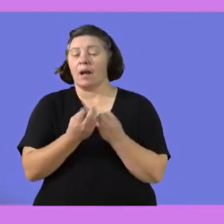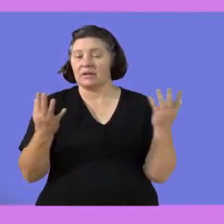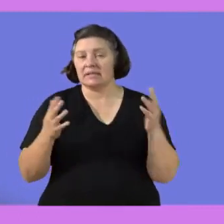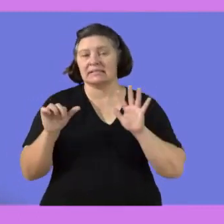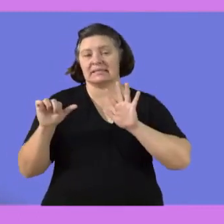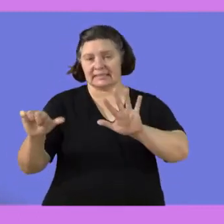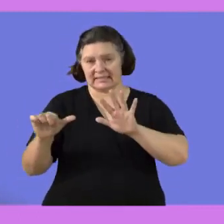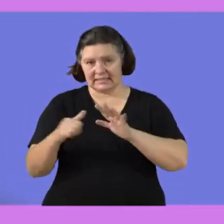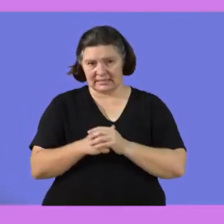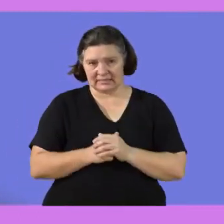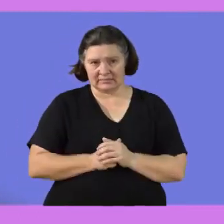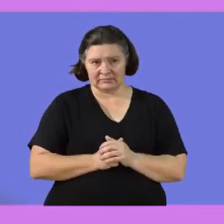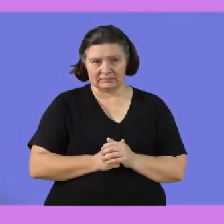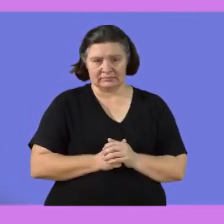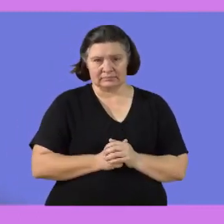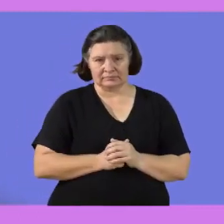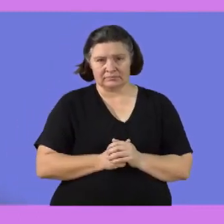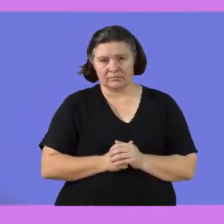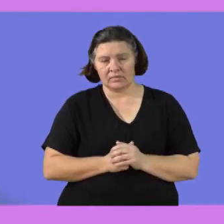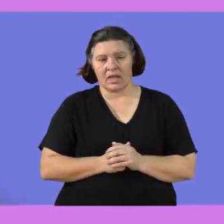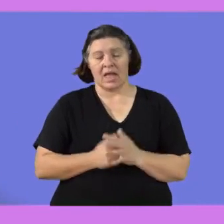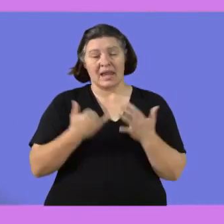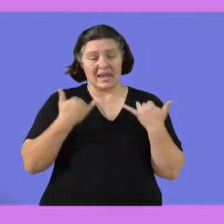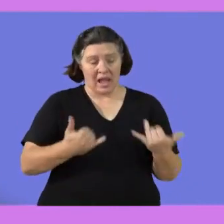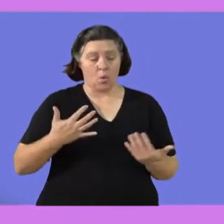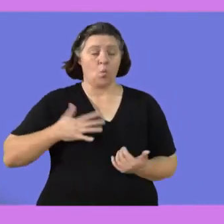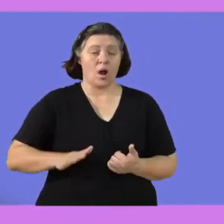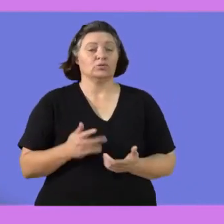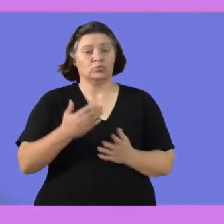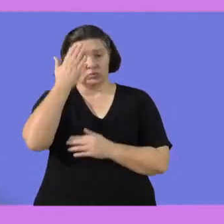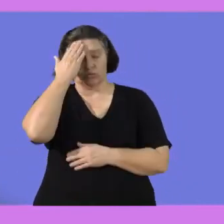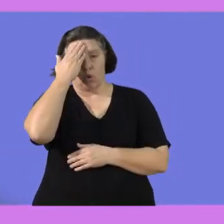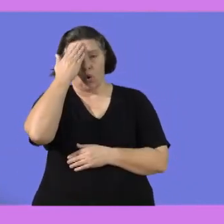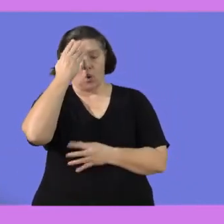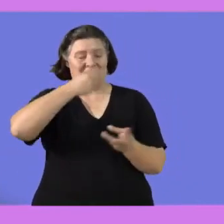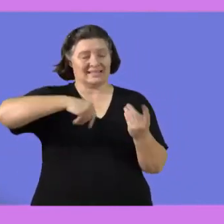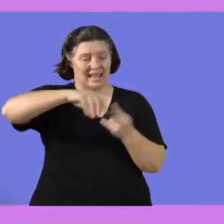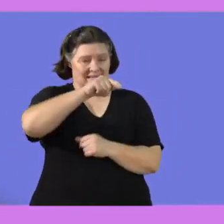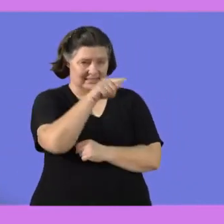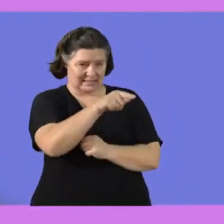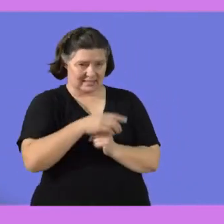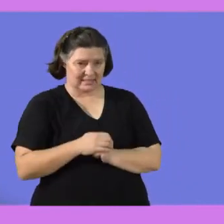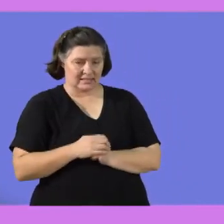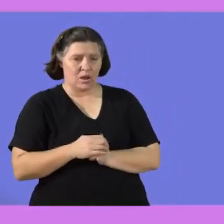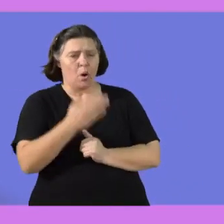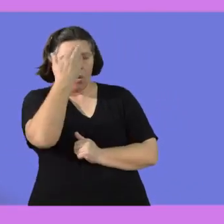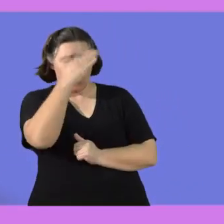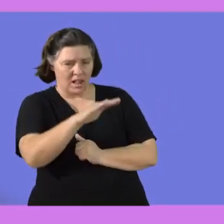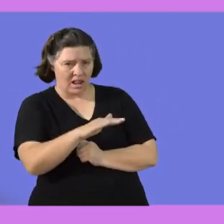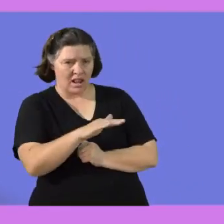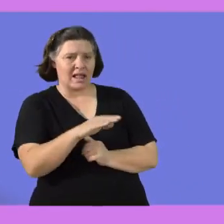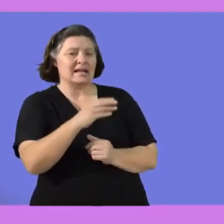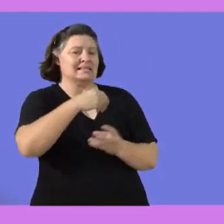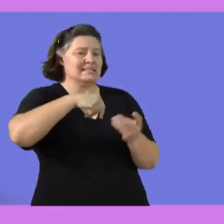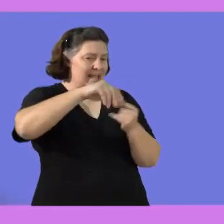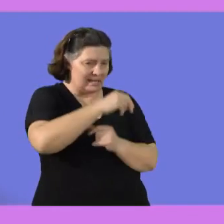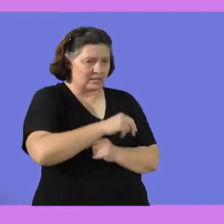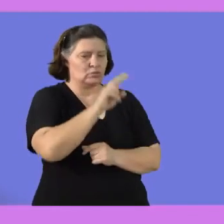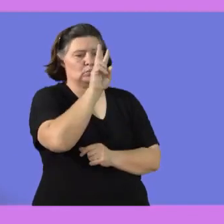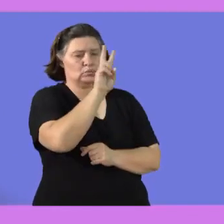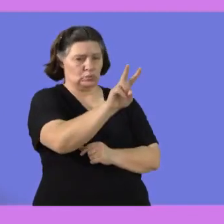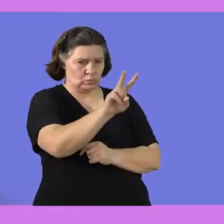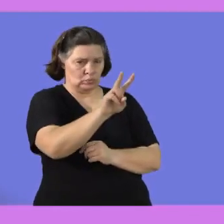3, which equals to 6. So now we can start with sand. We know that the